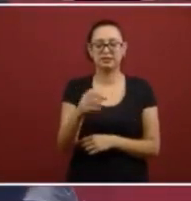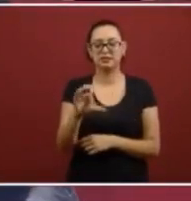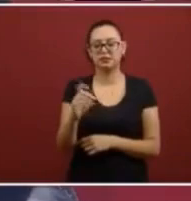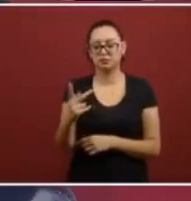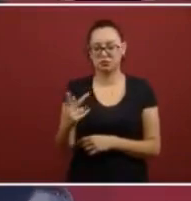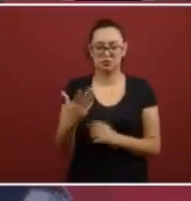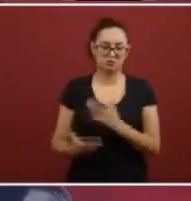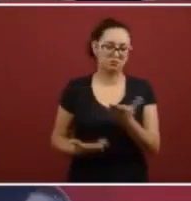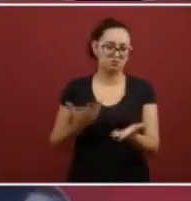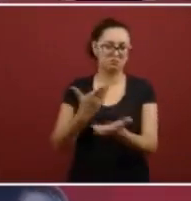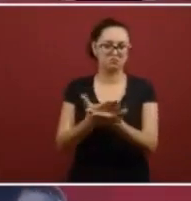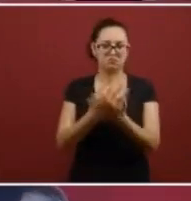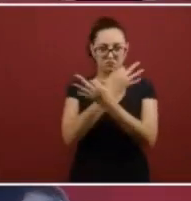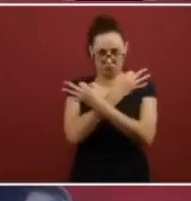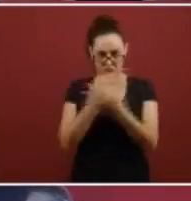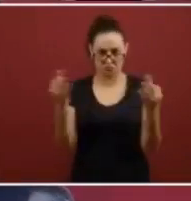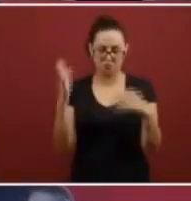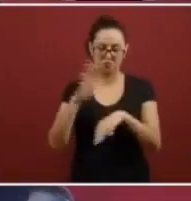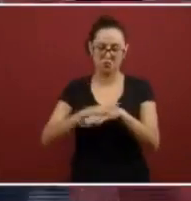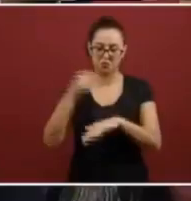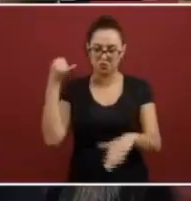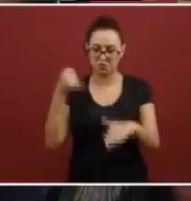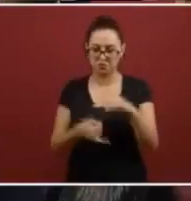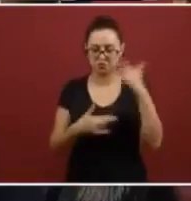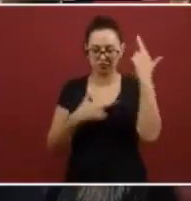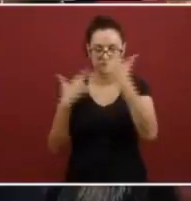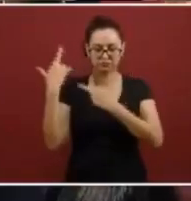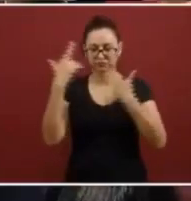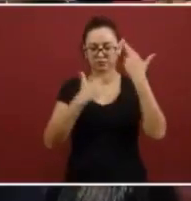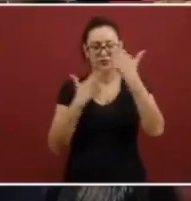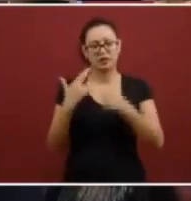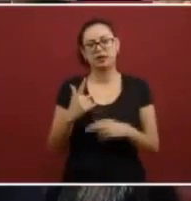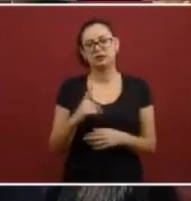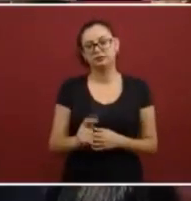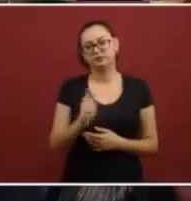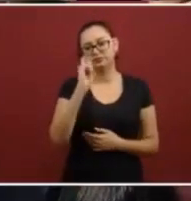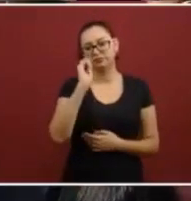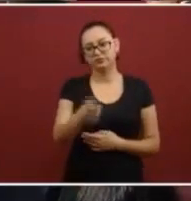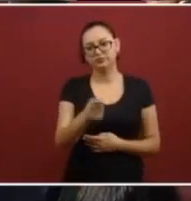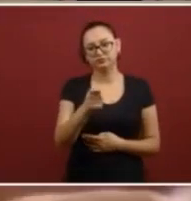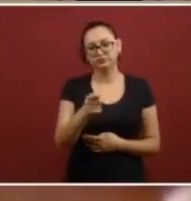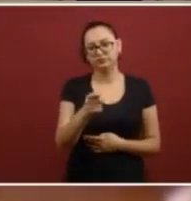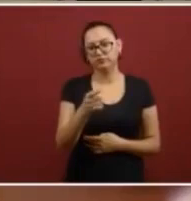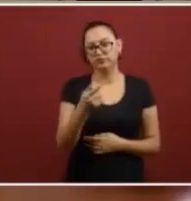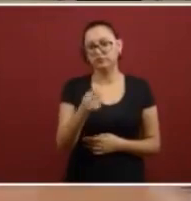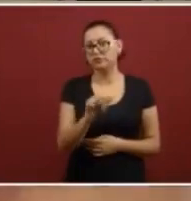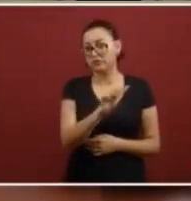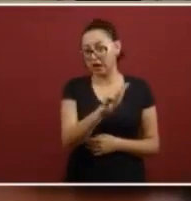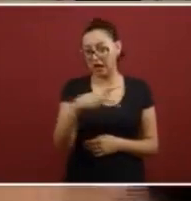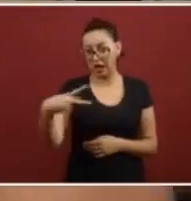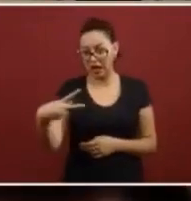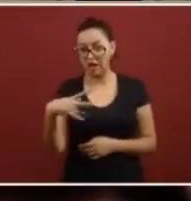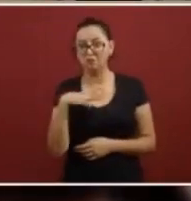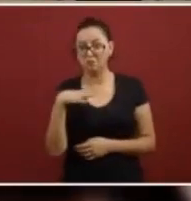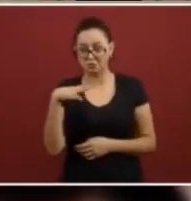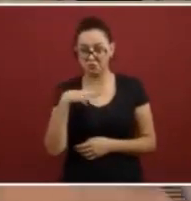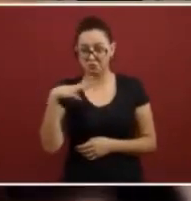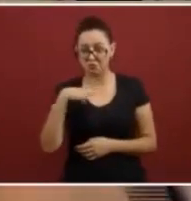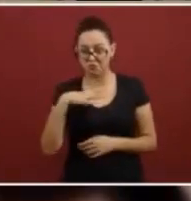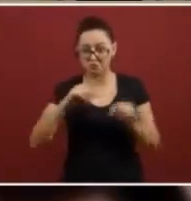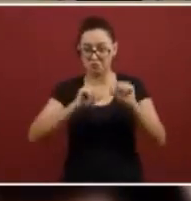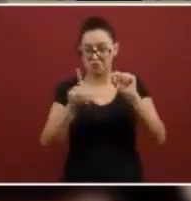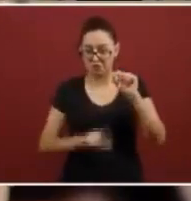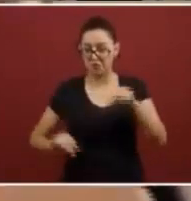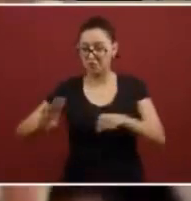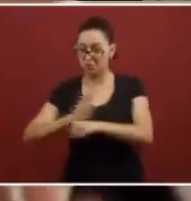medida. So Lo there's vamos a some kind of a revisar. measure that Es they una manera de reconocer, presidente, que las plataformas digitales existen y son buenas para el país porque